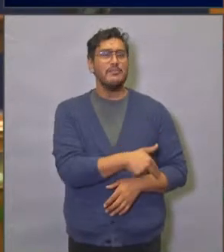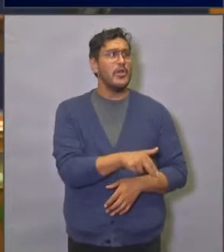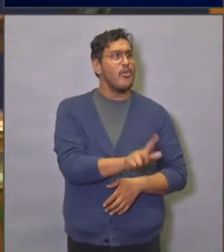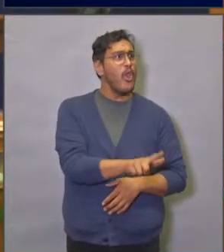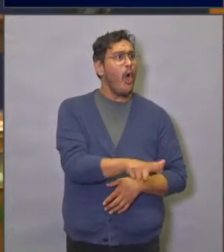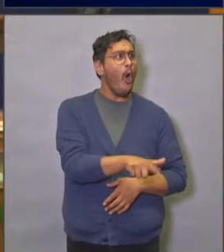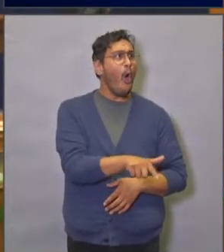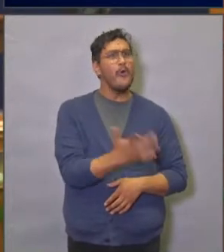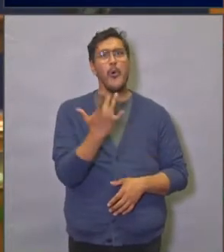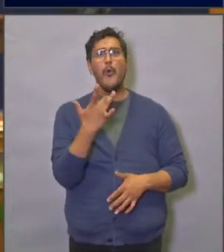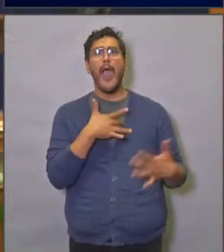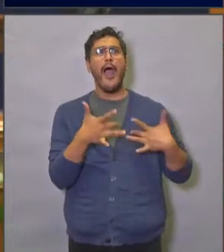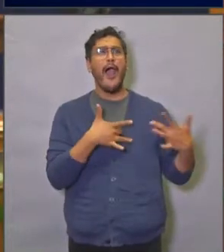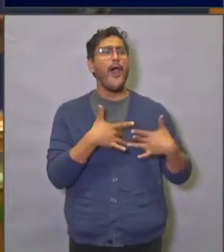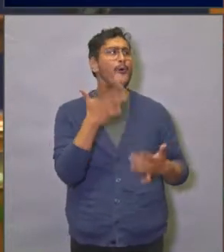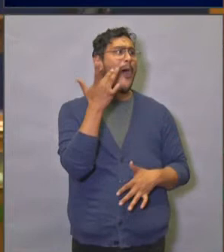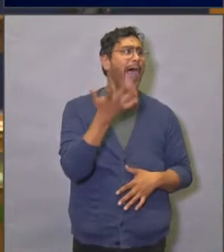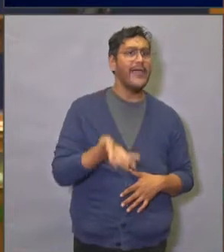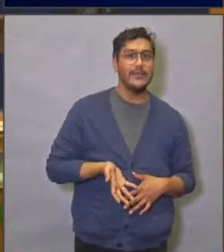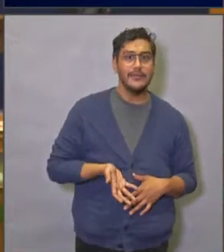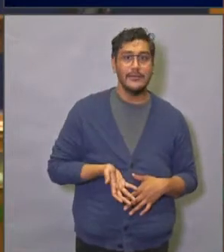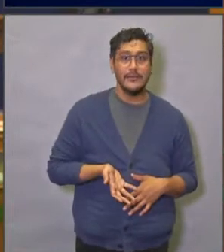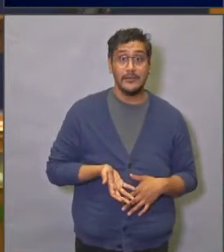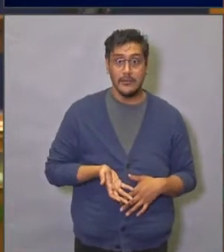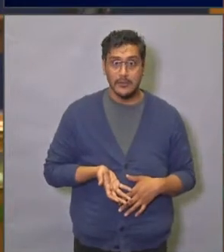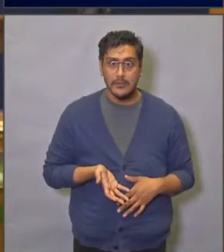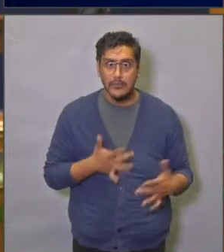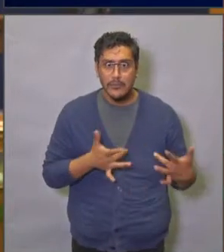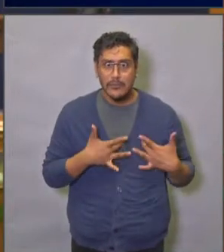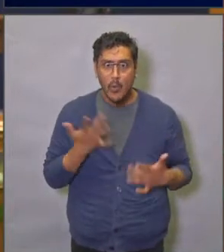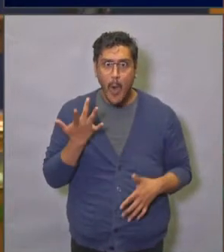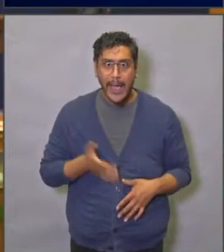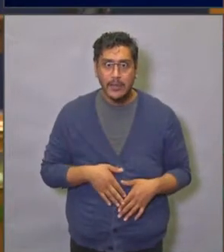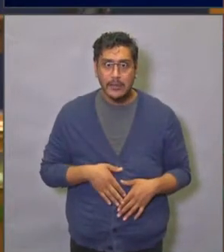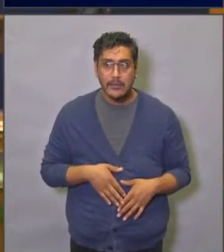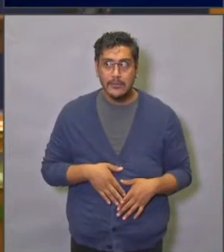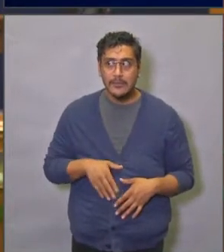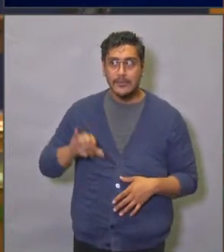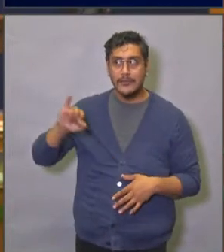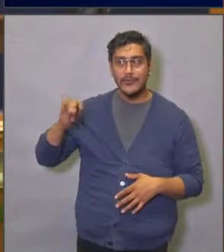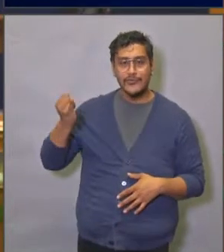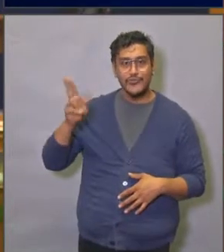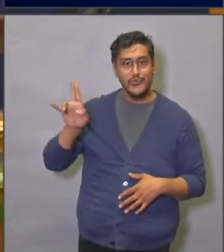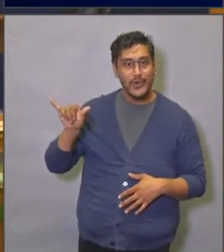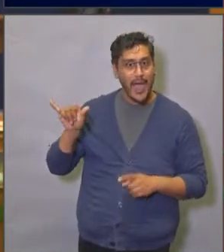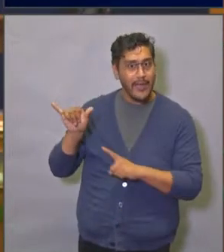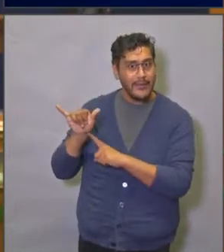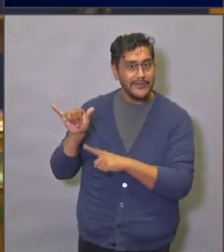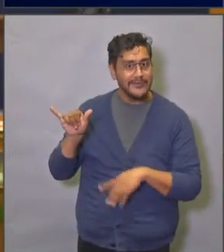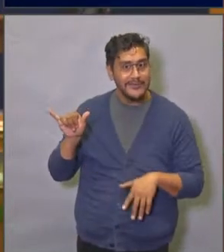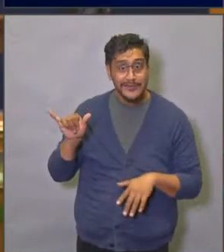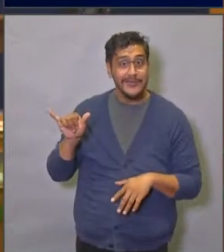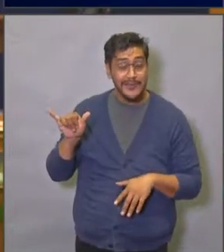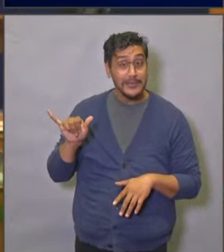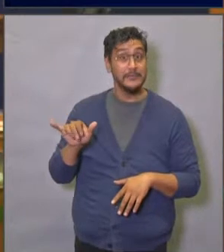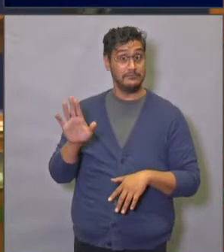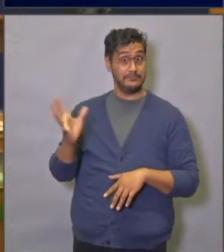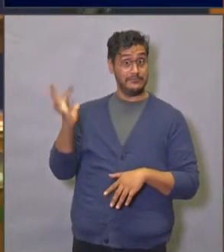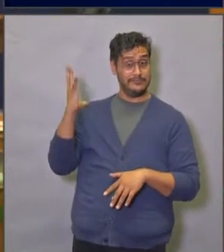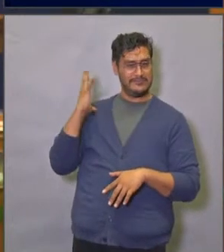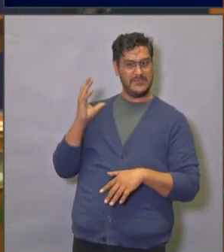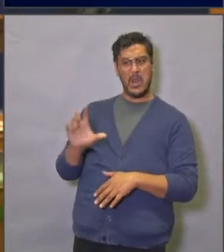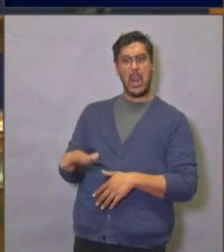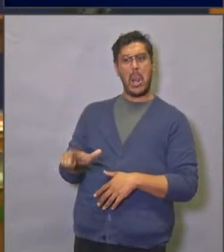worried? I think we're so worried because we saw what happened in July, where we had relatively low rates of hospitalizations,